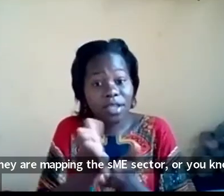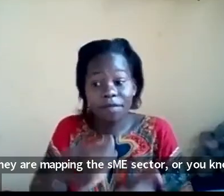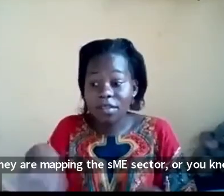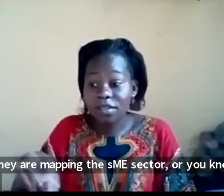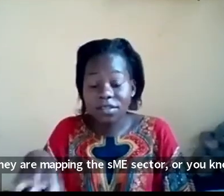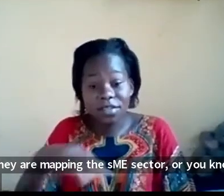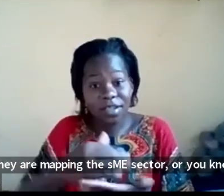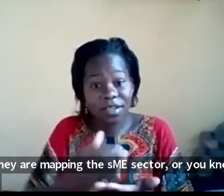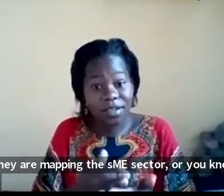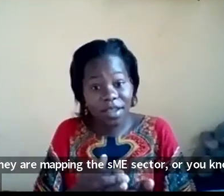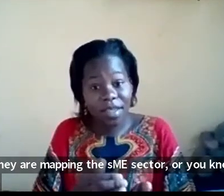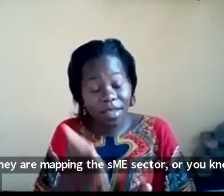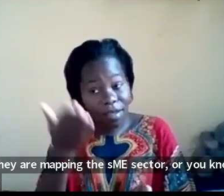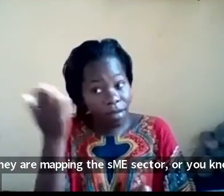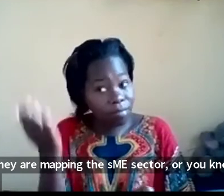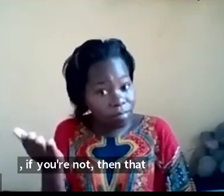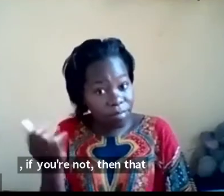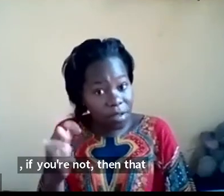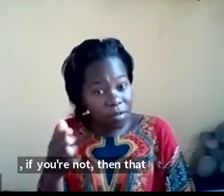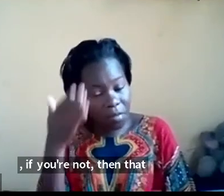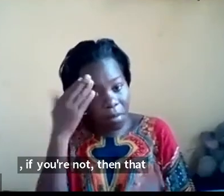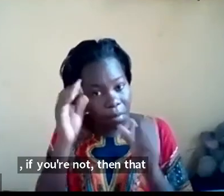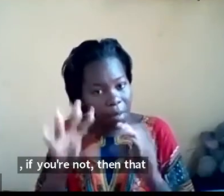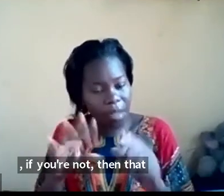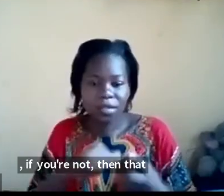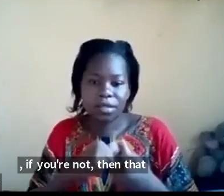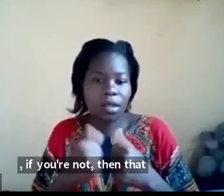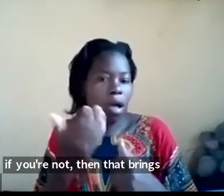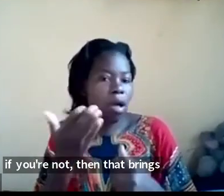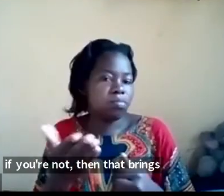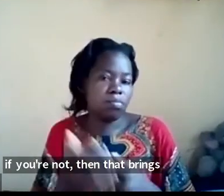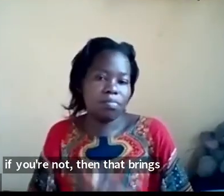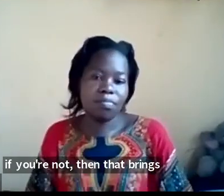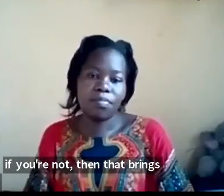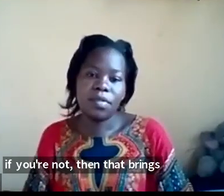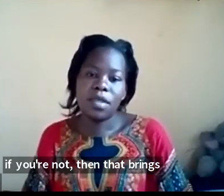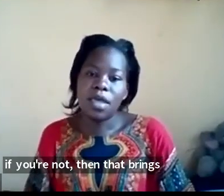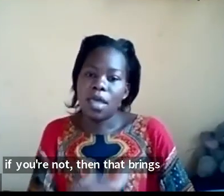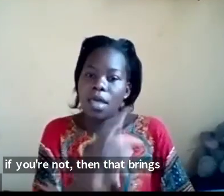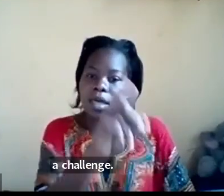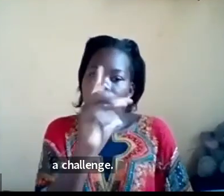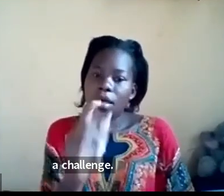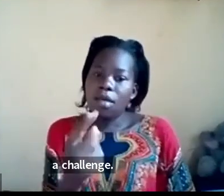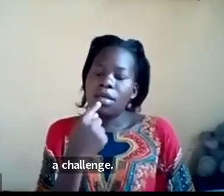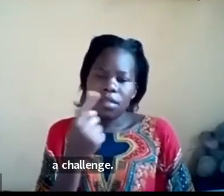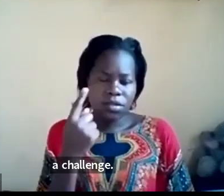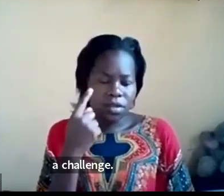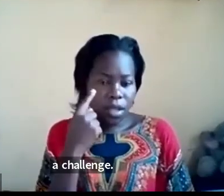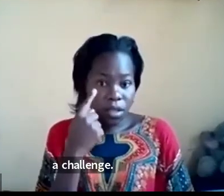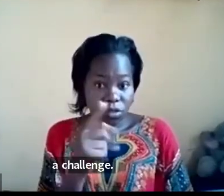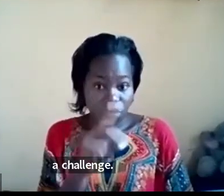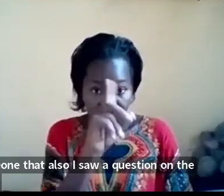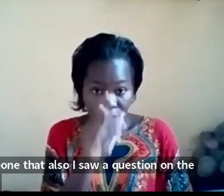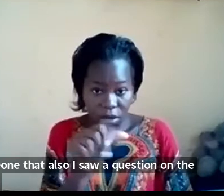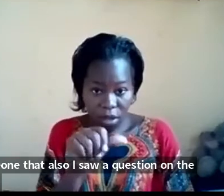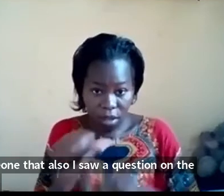not, then that brings a challenge. Someone had also, I saw a question on digital